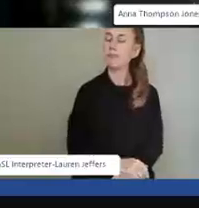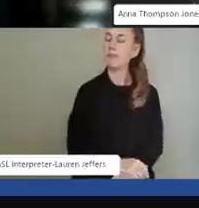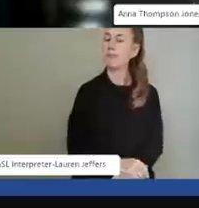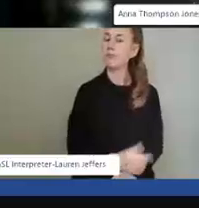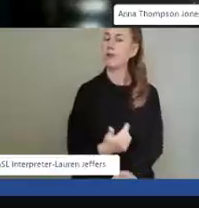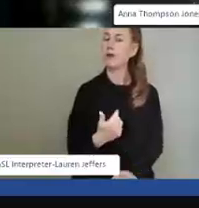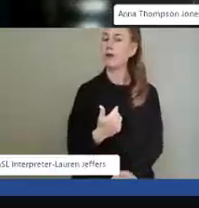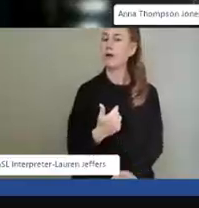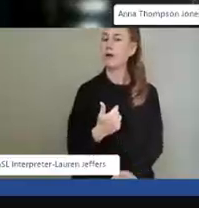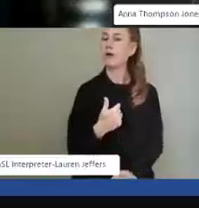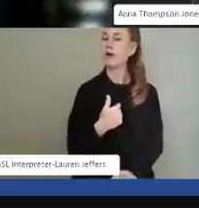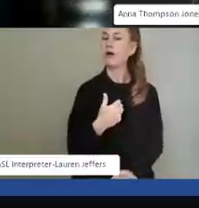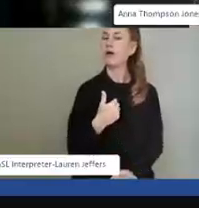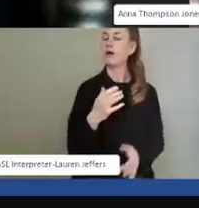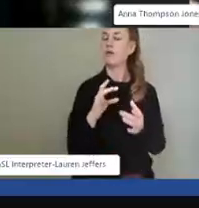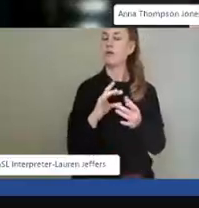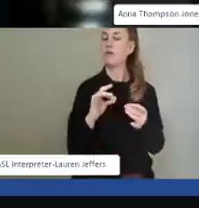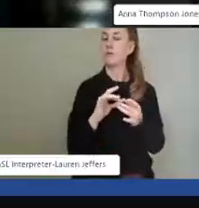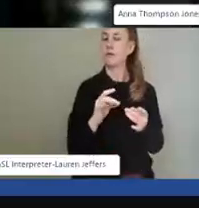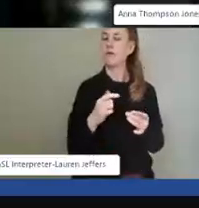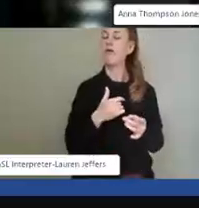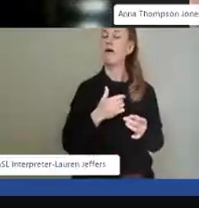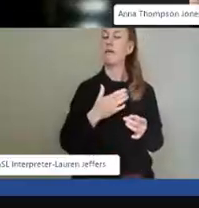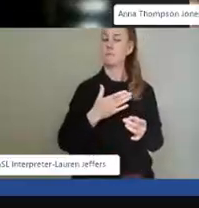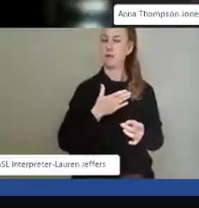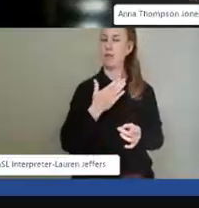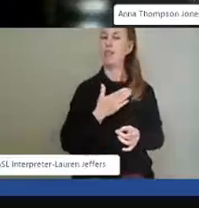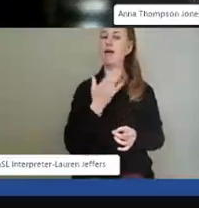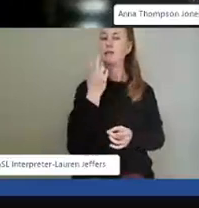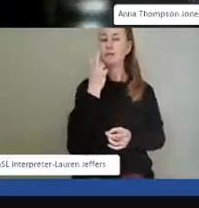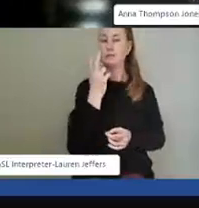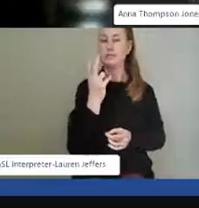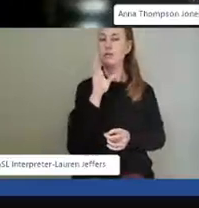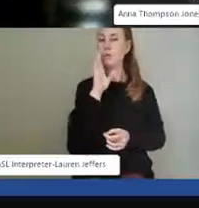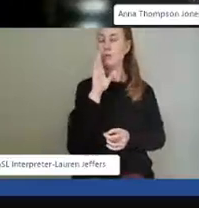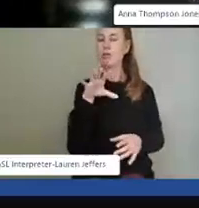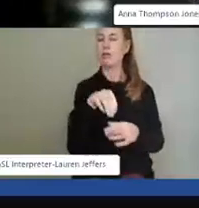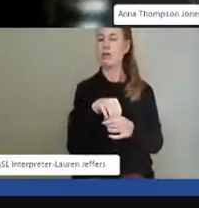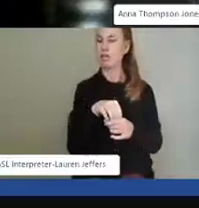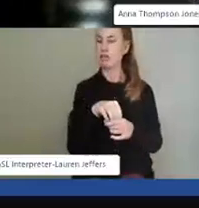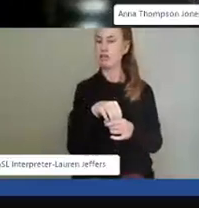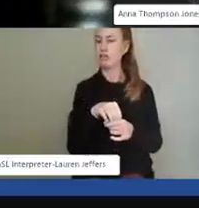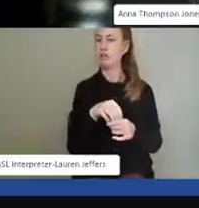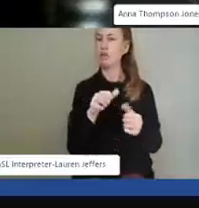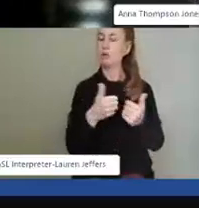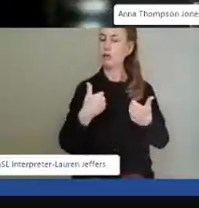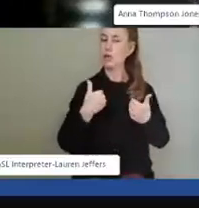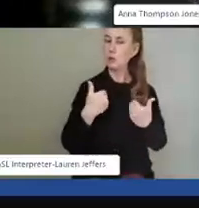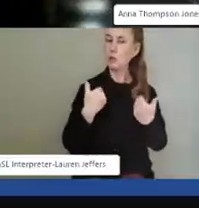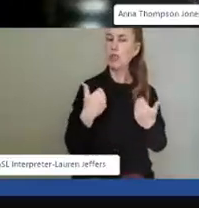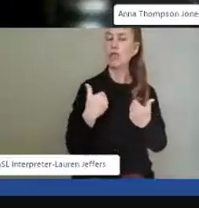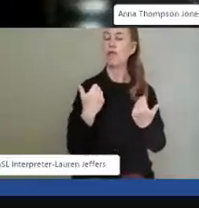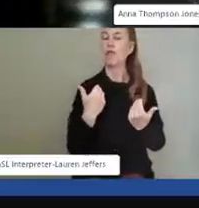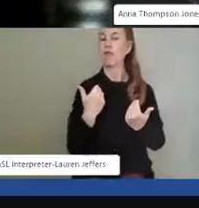I had a comment. I'm glad to see that we are going to be engaging with youth and